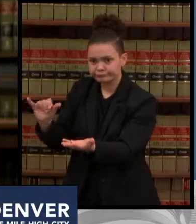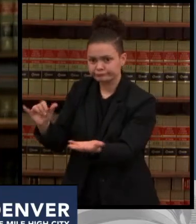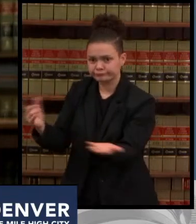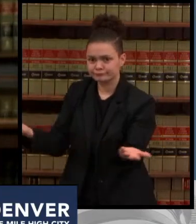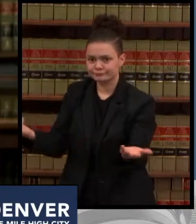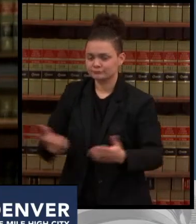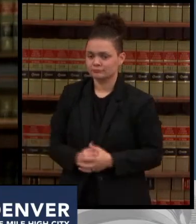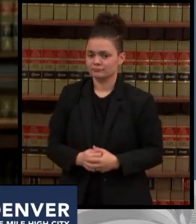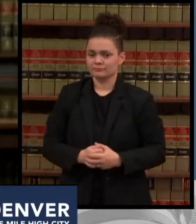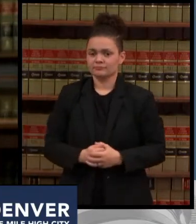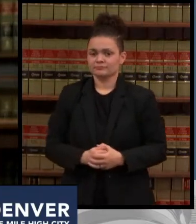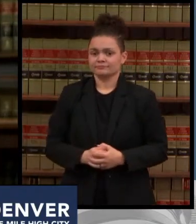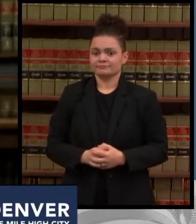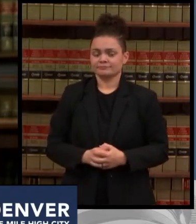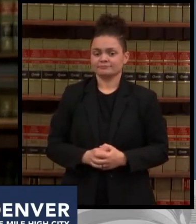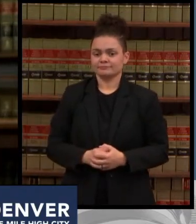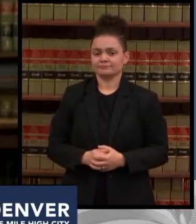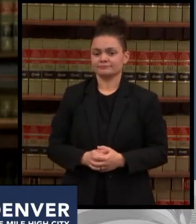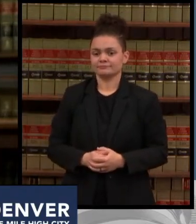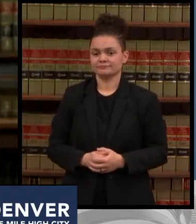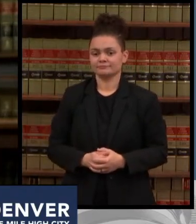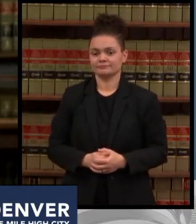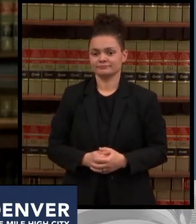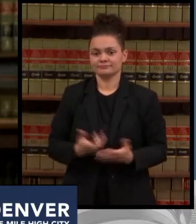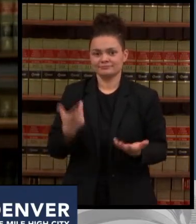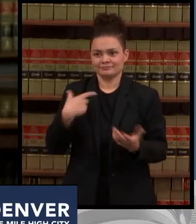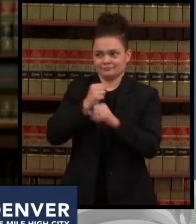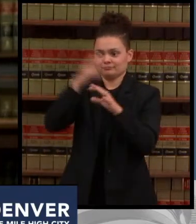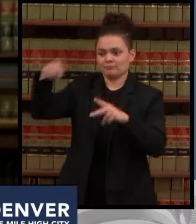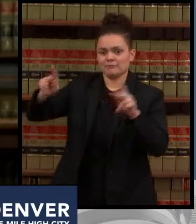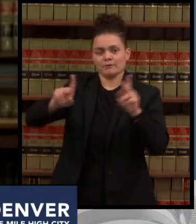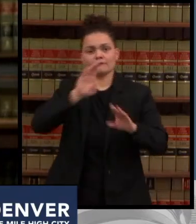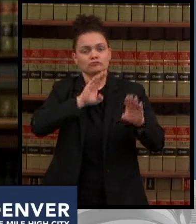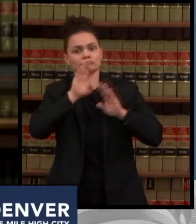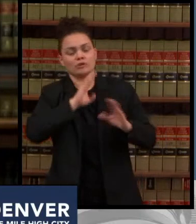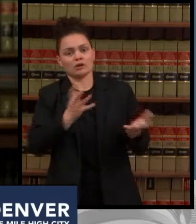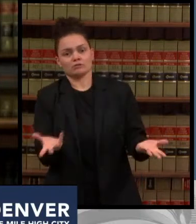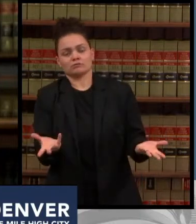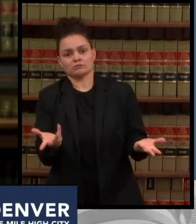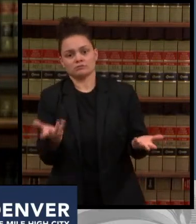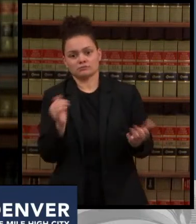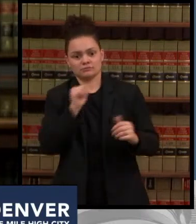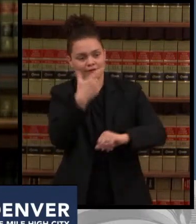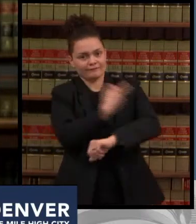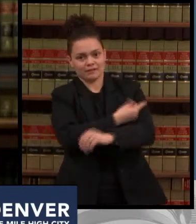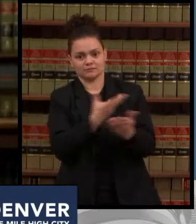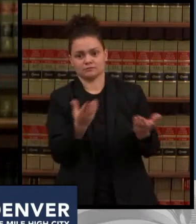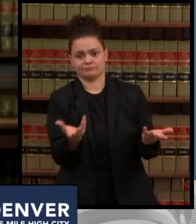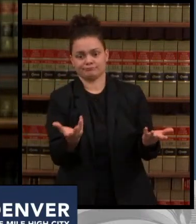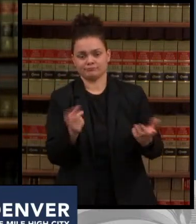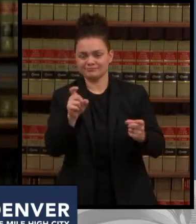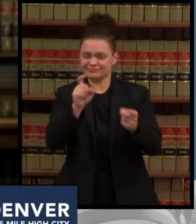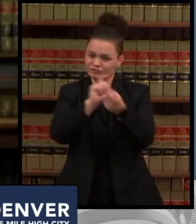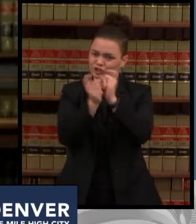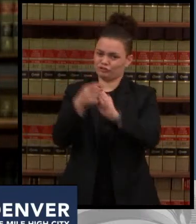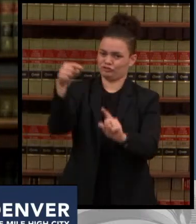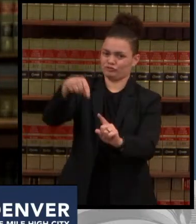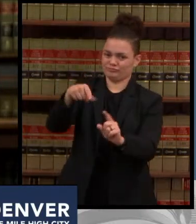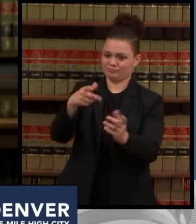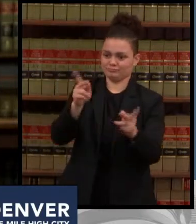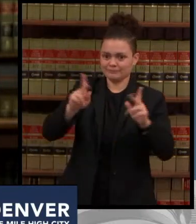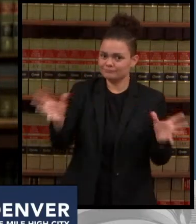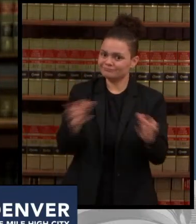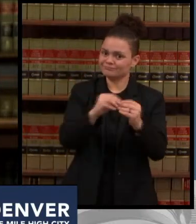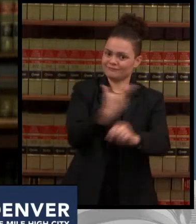completely unfathomable to me. But we need to make a change now. During the course of 2020 and